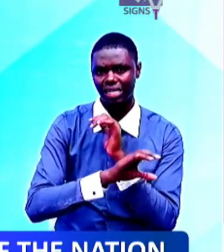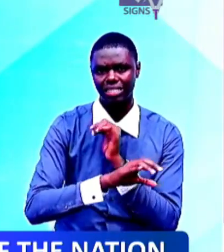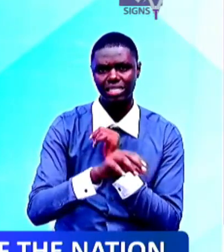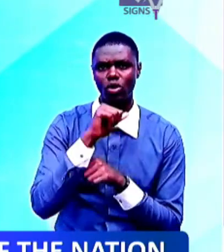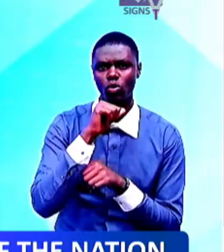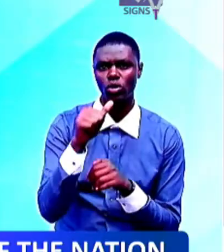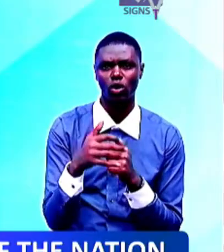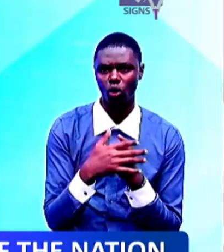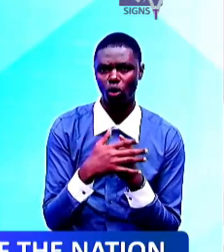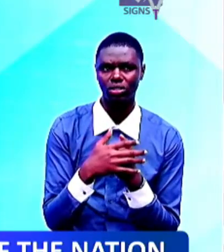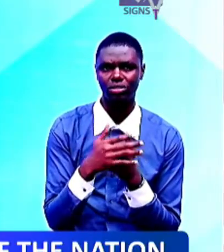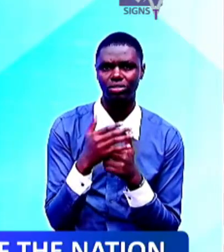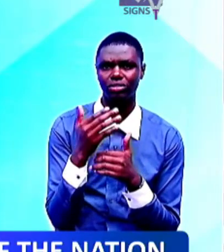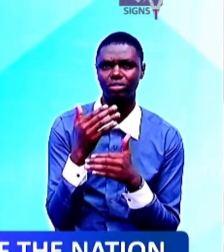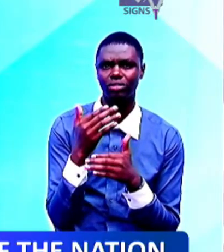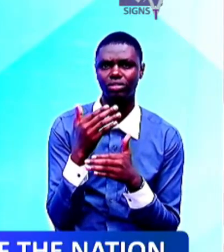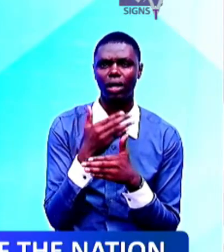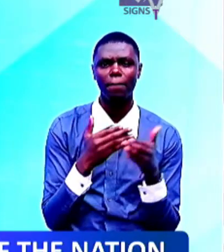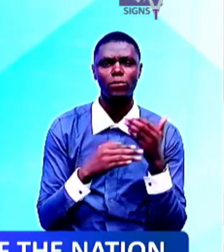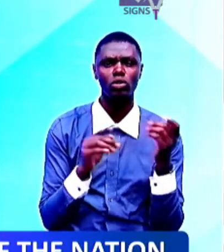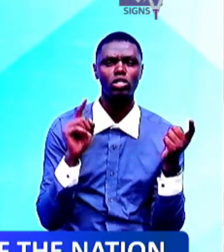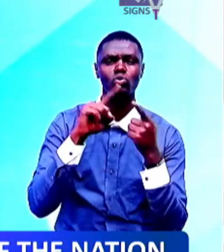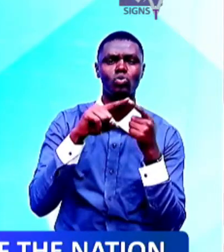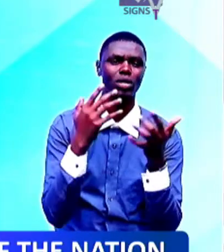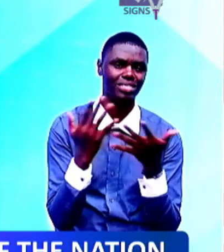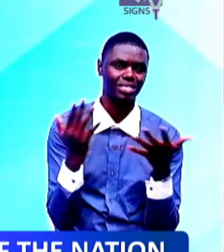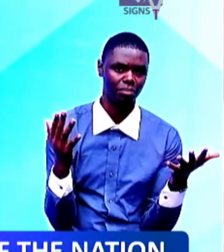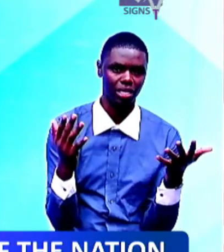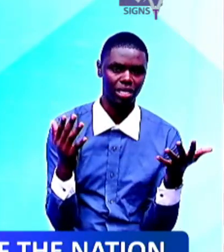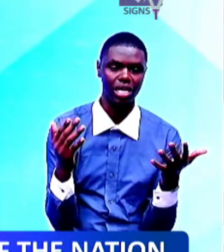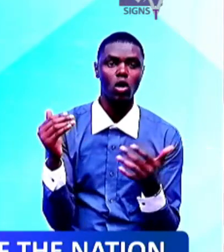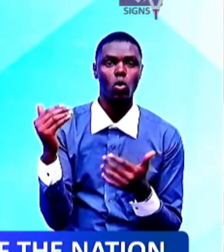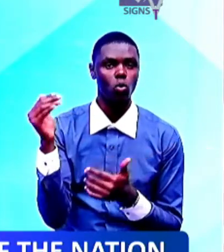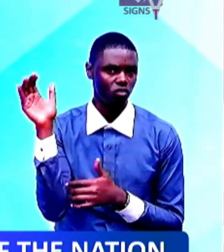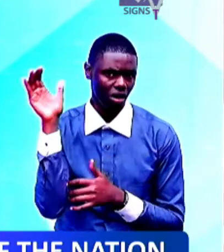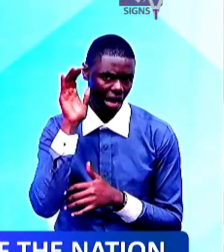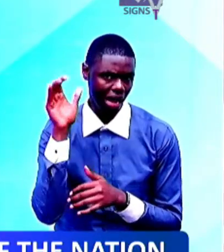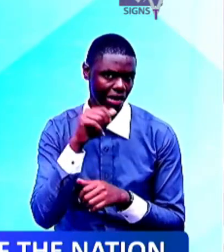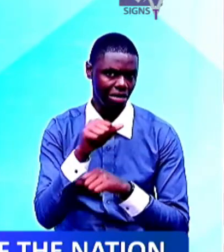aren't building towards something, because we've heard about